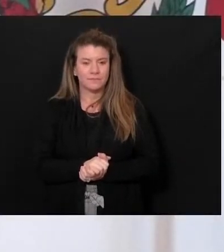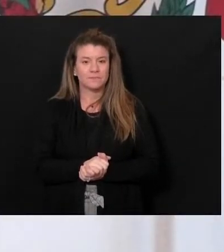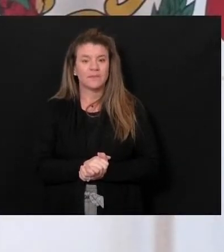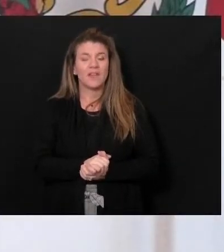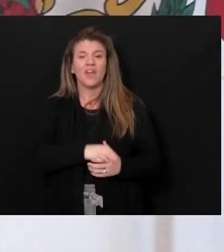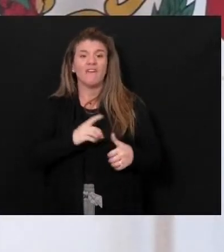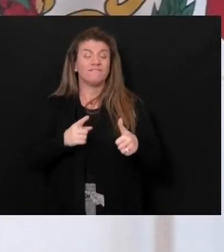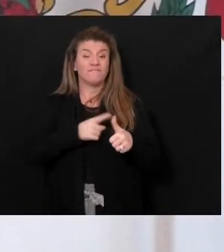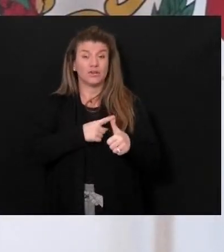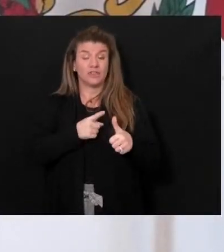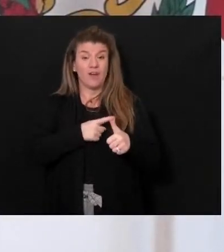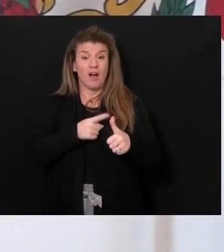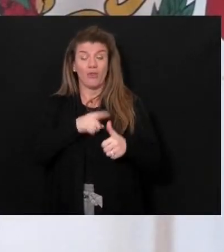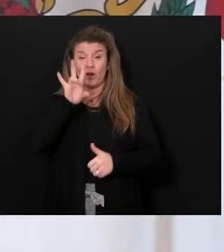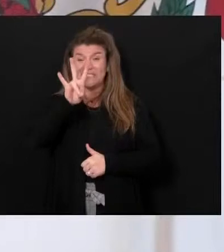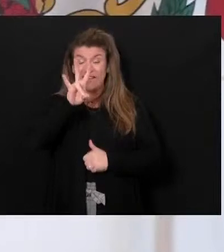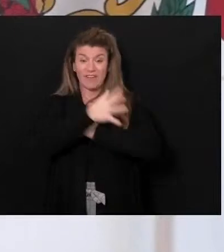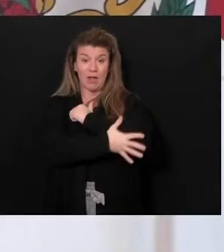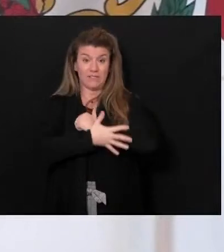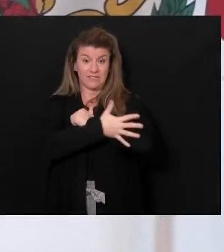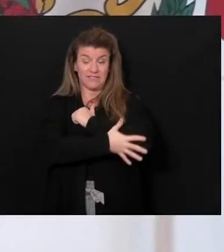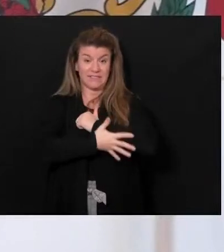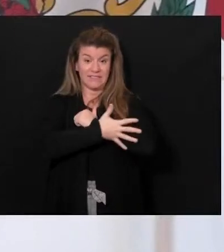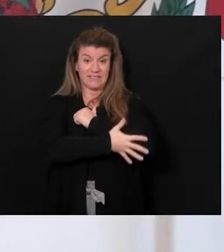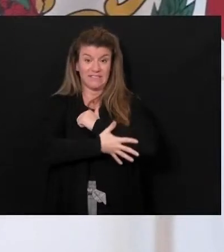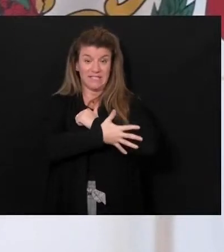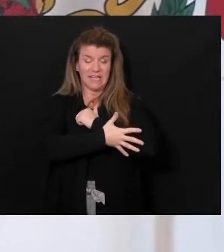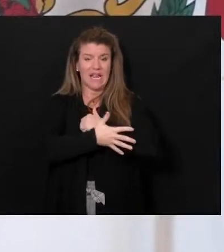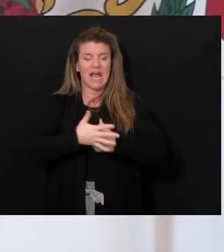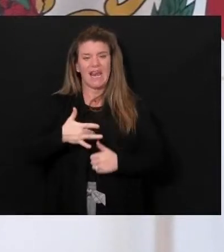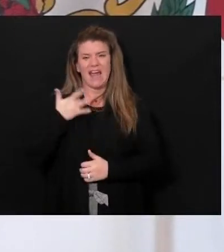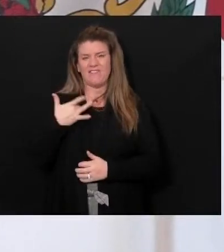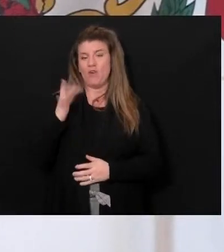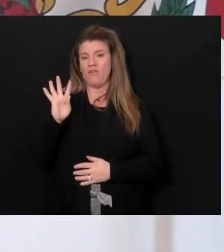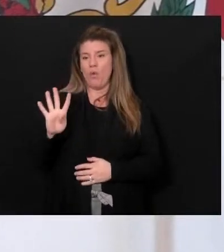First of all, there were 7 counties, and I think 4 of